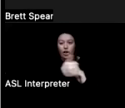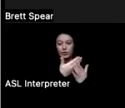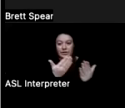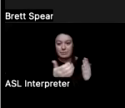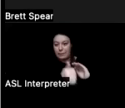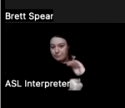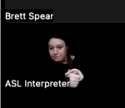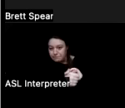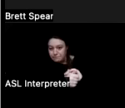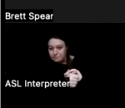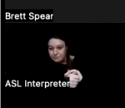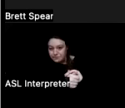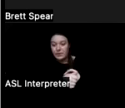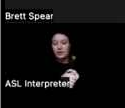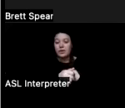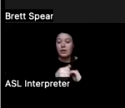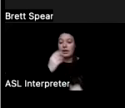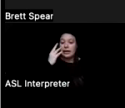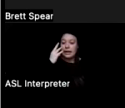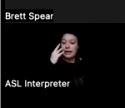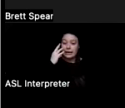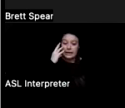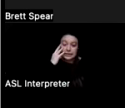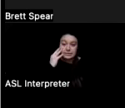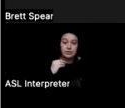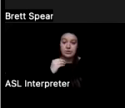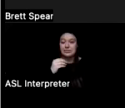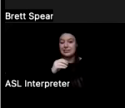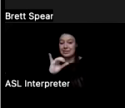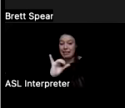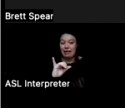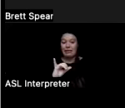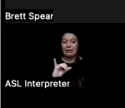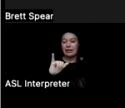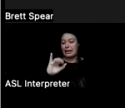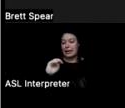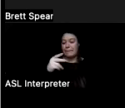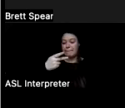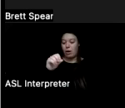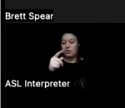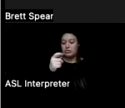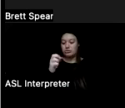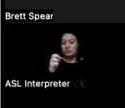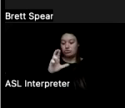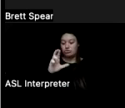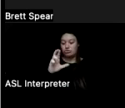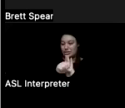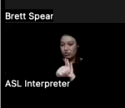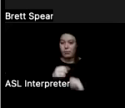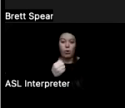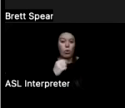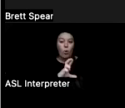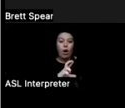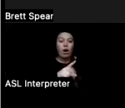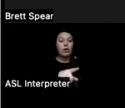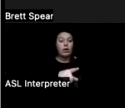some of the experiences that your students might be undergoing are things like imposter syndrome, lack of confidence, lack of career knowledge, right? Each of us are coming at